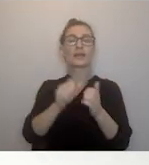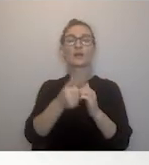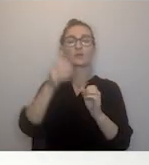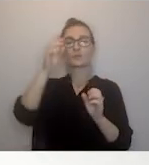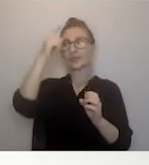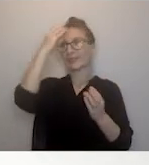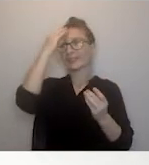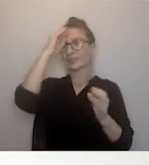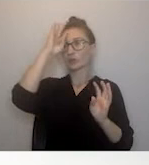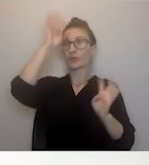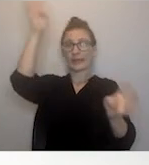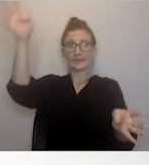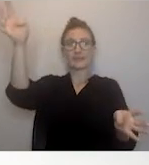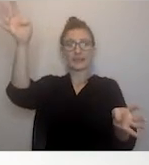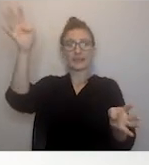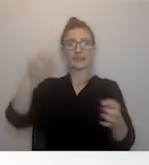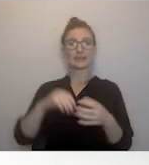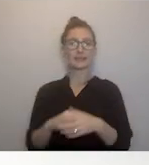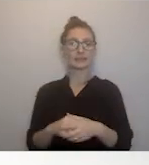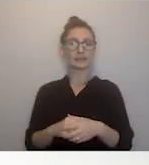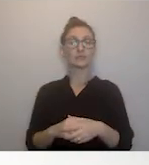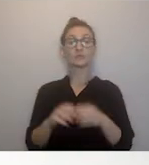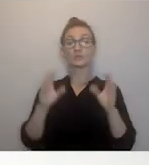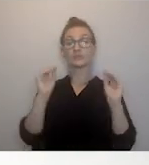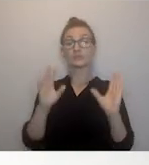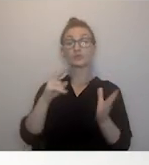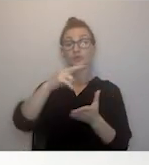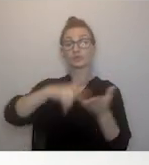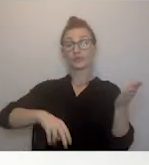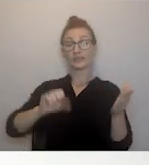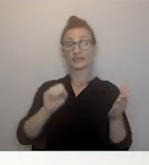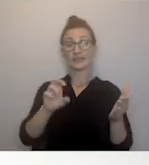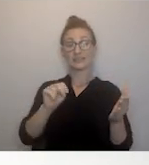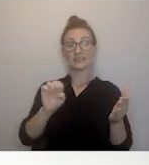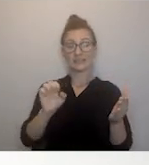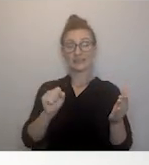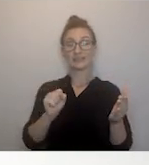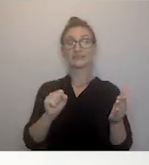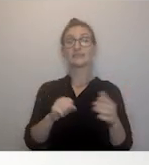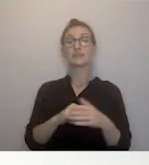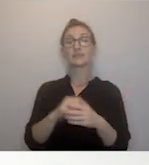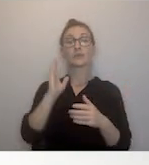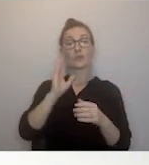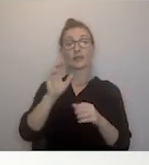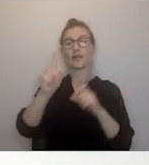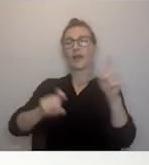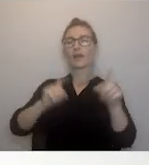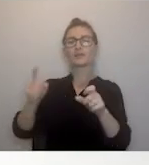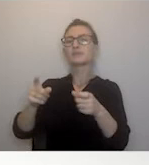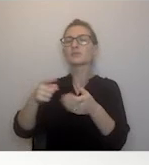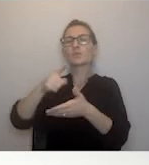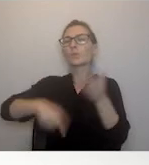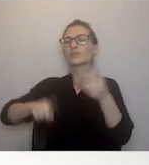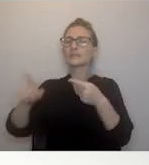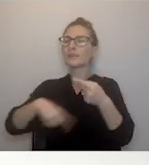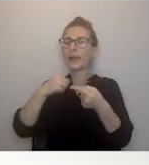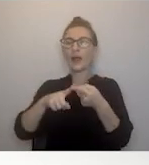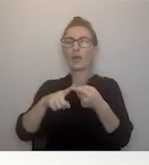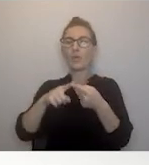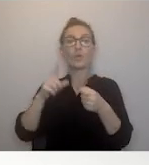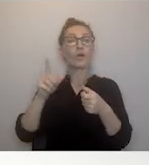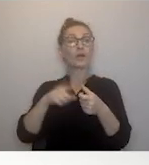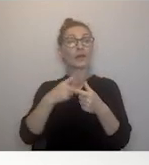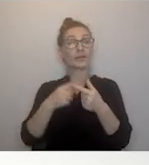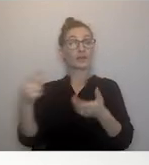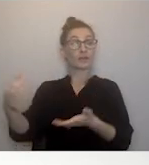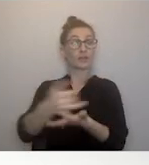think creatively in a very defined way. So the teacher's going to read the scene, ask what the scene's about, collect responses, and repeat the scene with